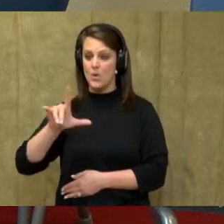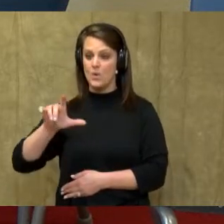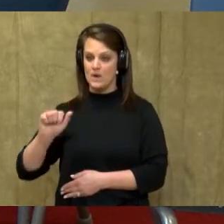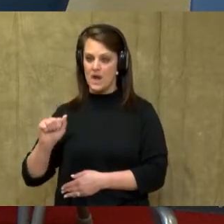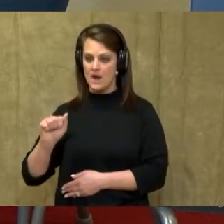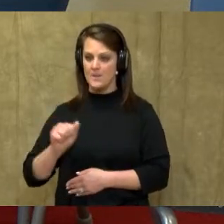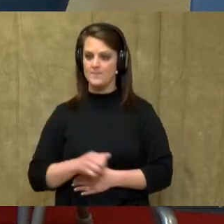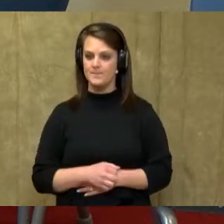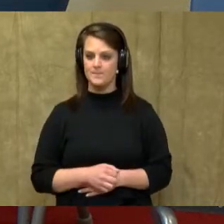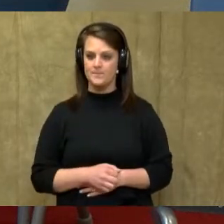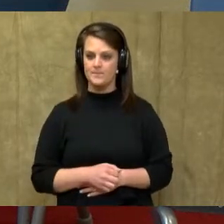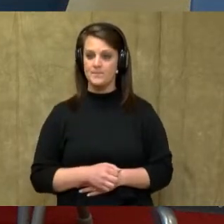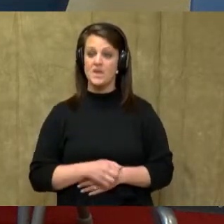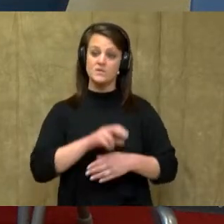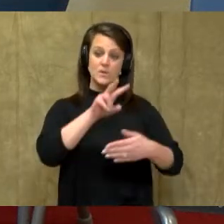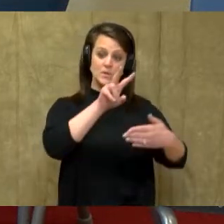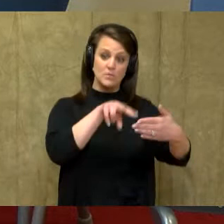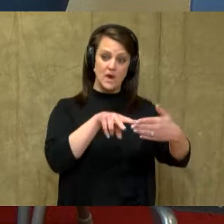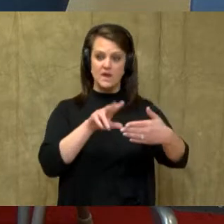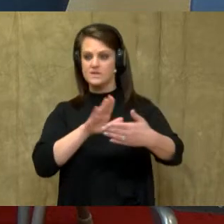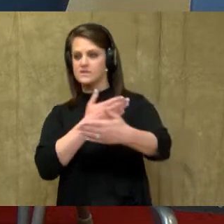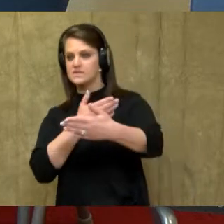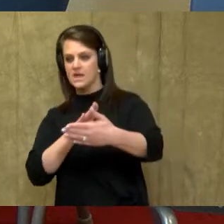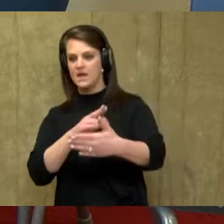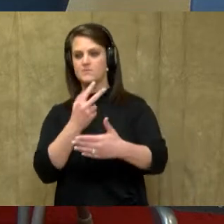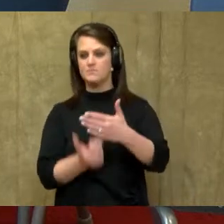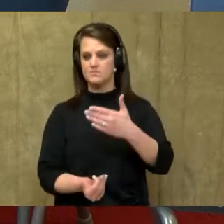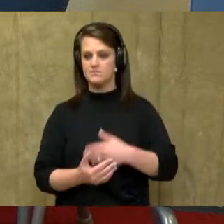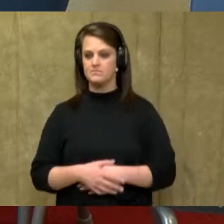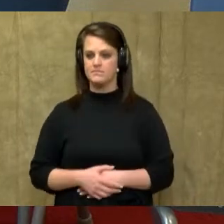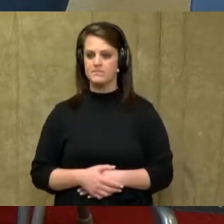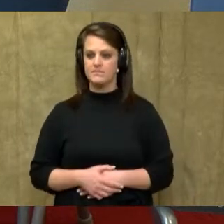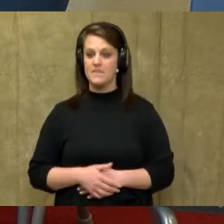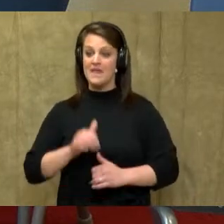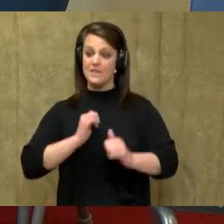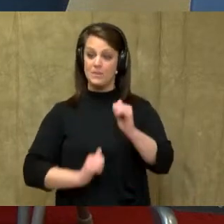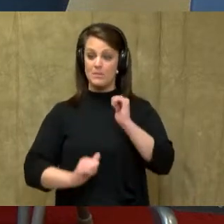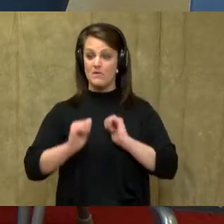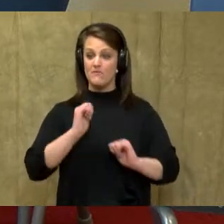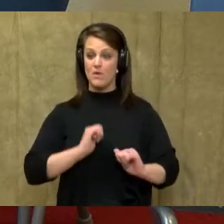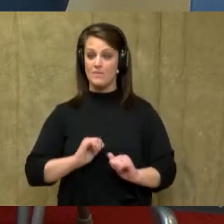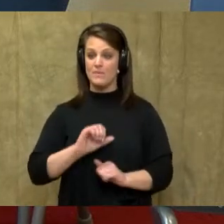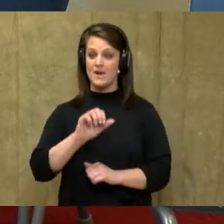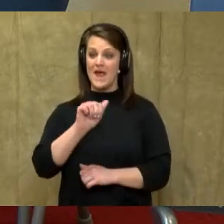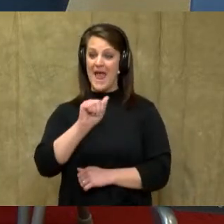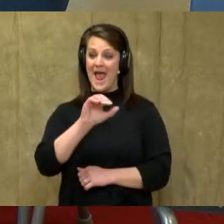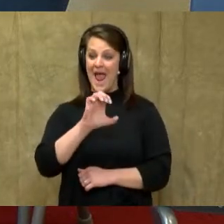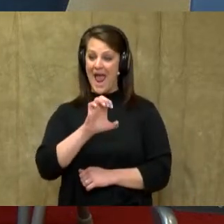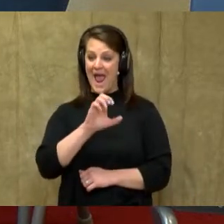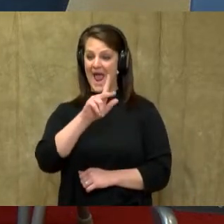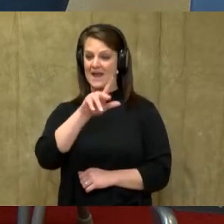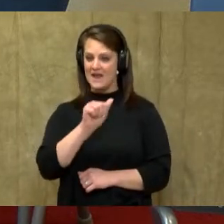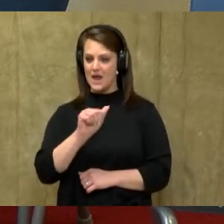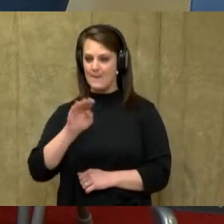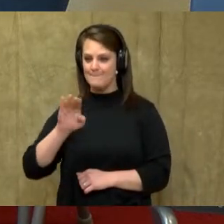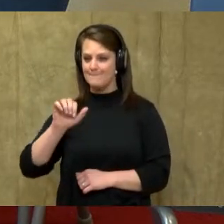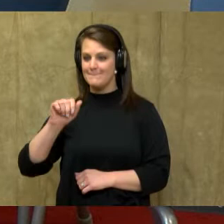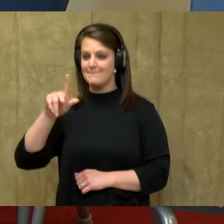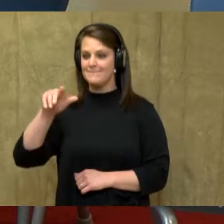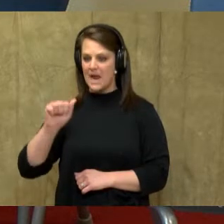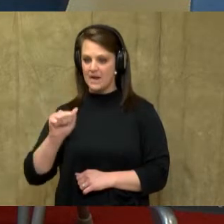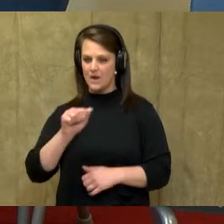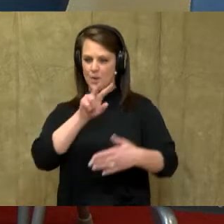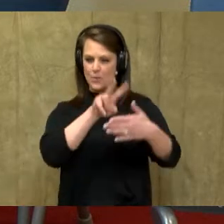staff. We read and sang those pitches, and we performed the melody of the song Acca-Bacca, reading both the